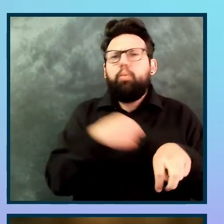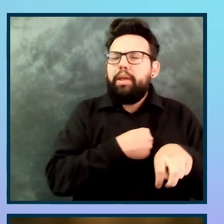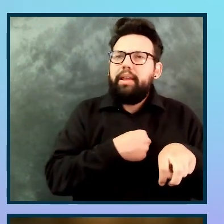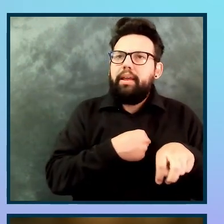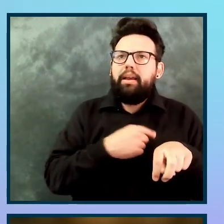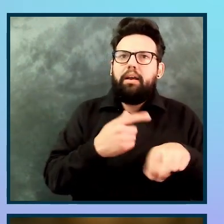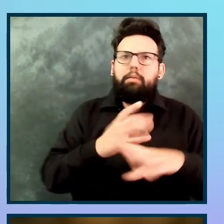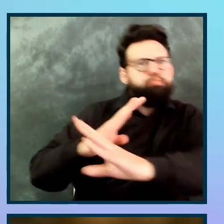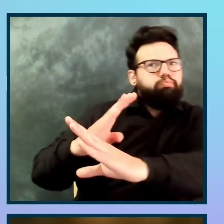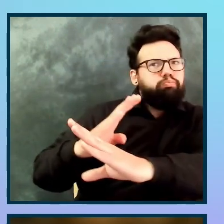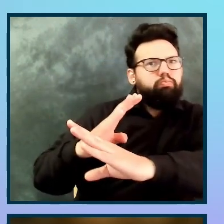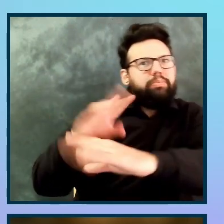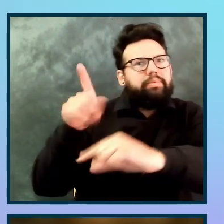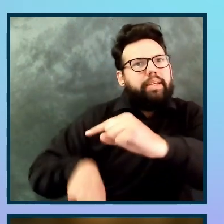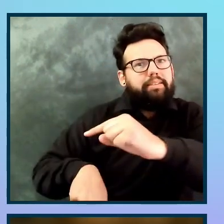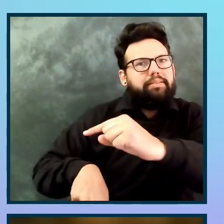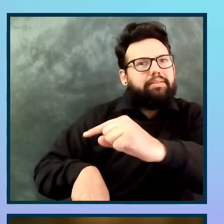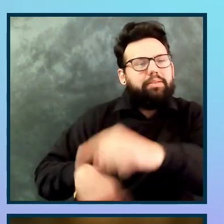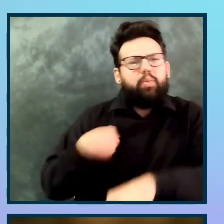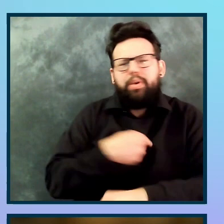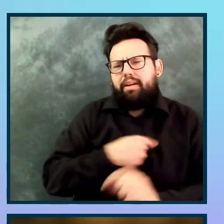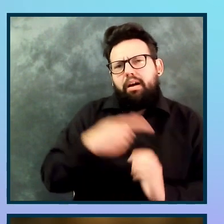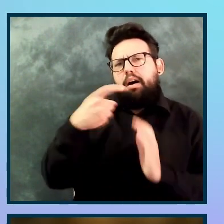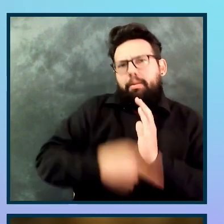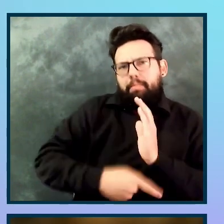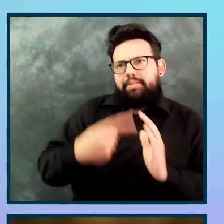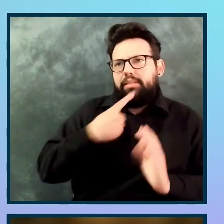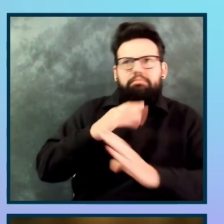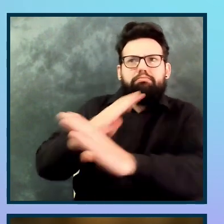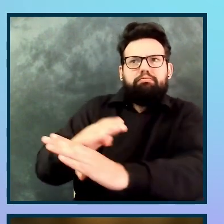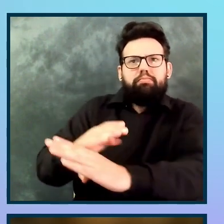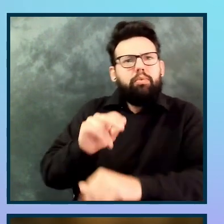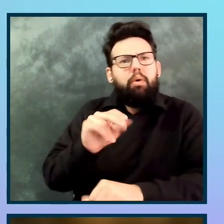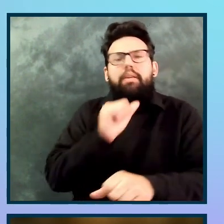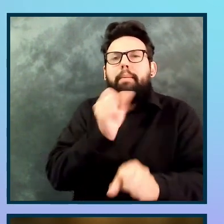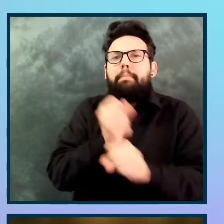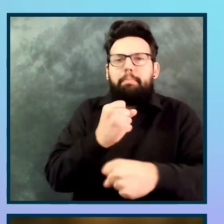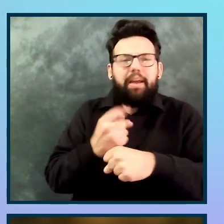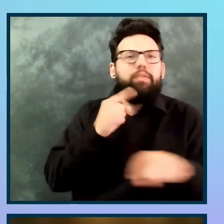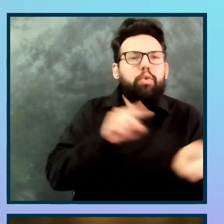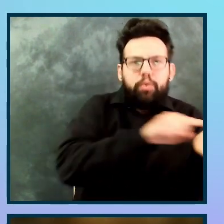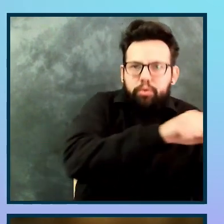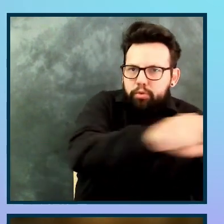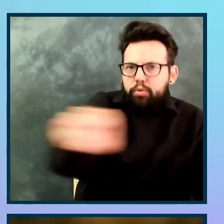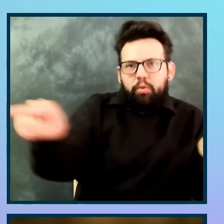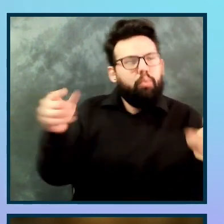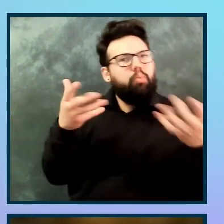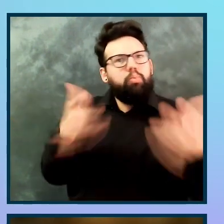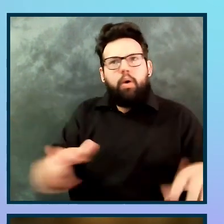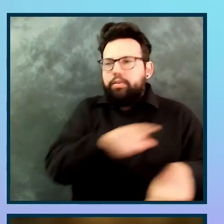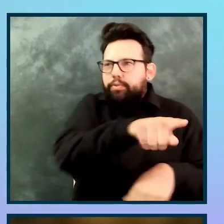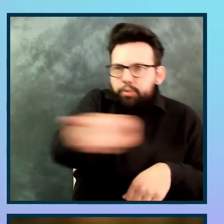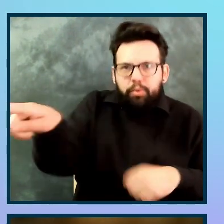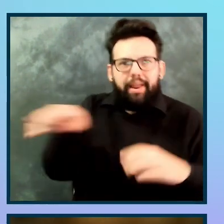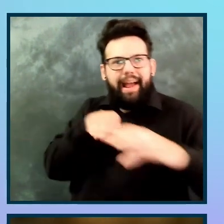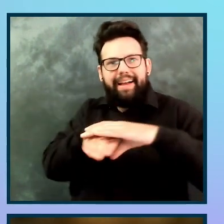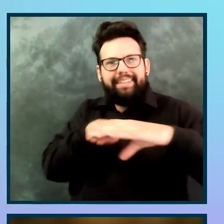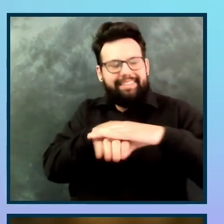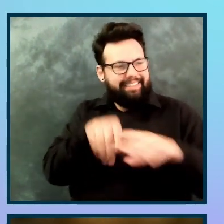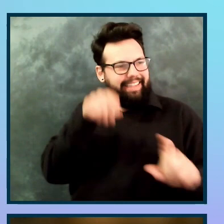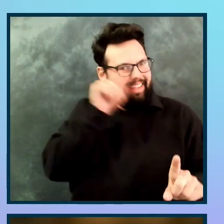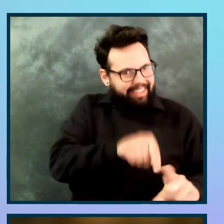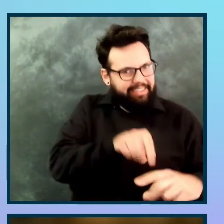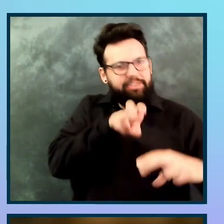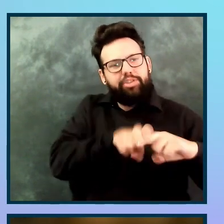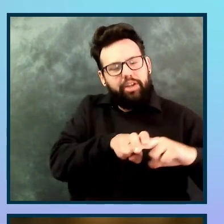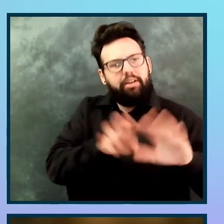for them. We are automatically saying that we are not creating this for you and that we do not want you to access this. And so it's really